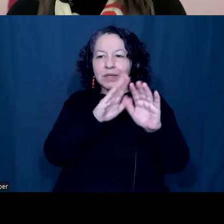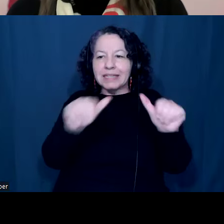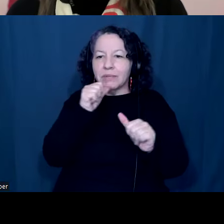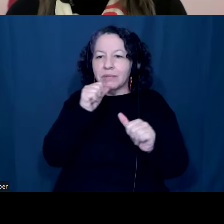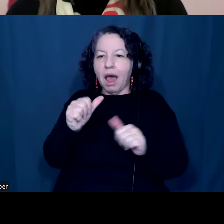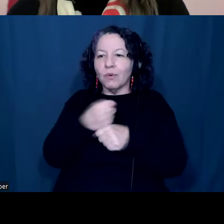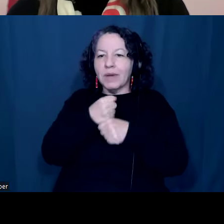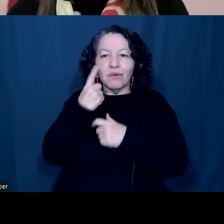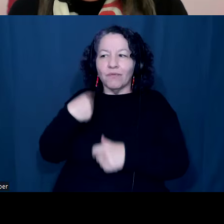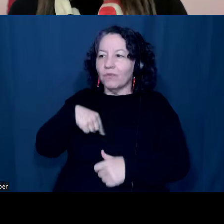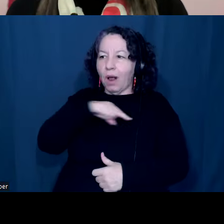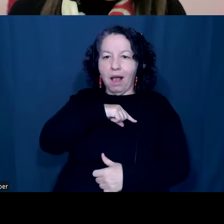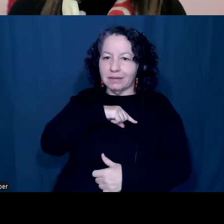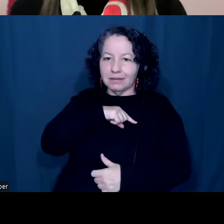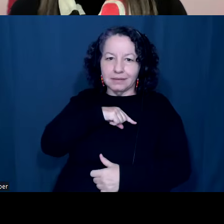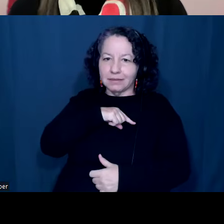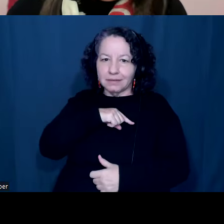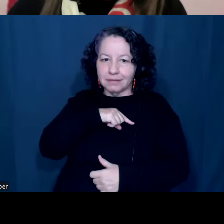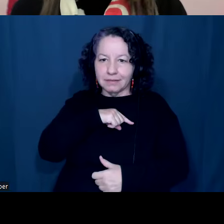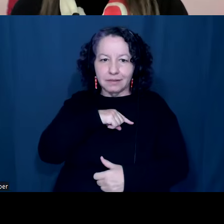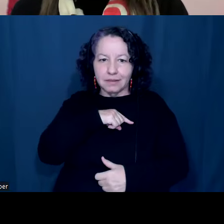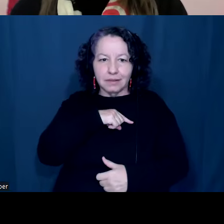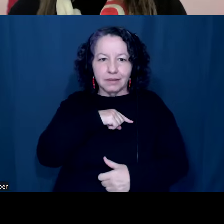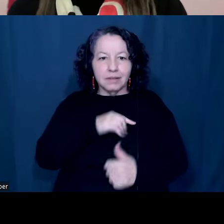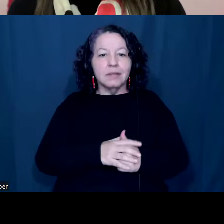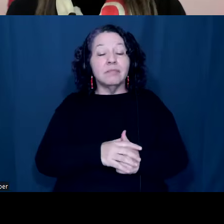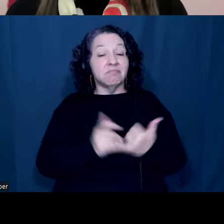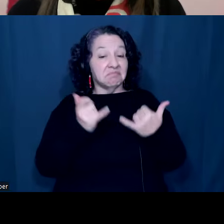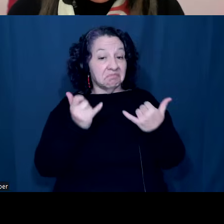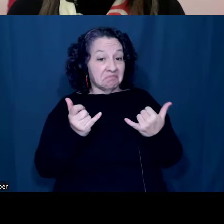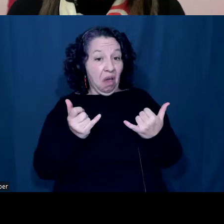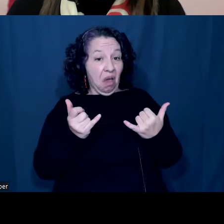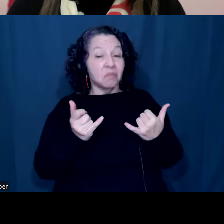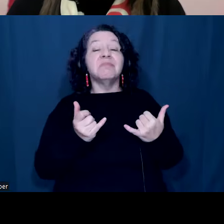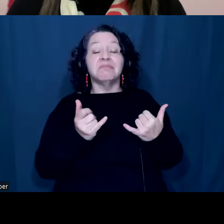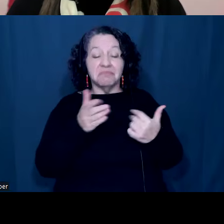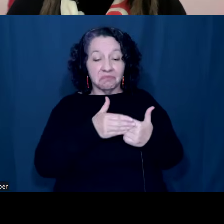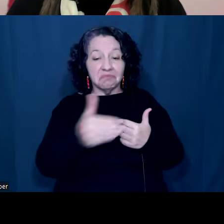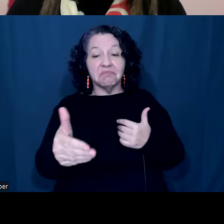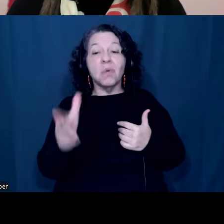mind. But now that is going to change.